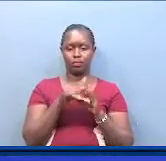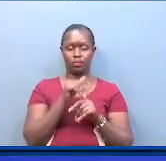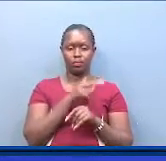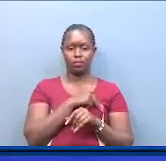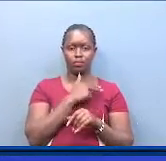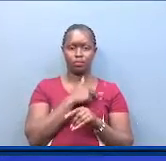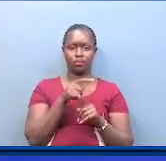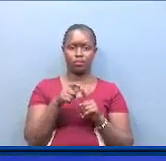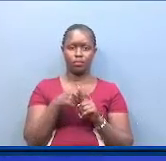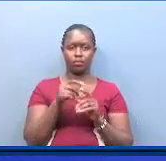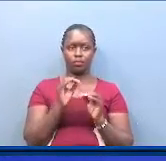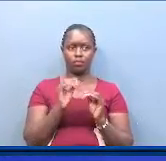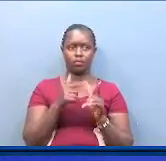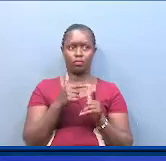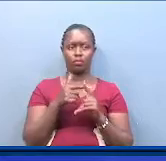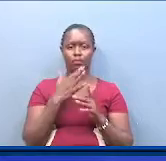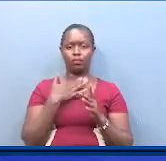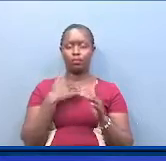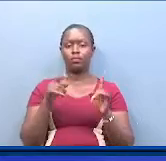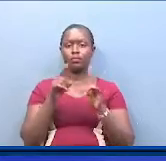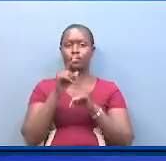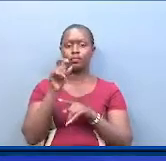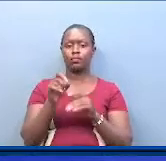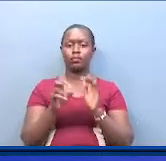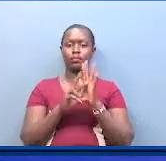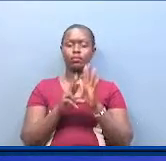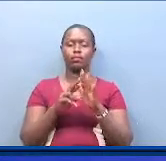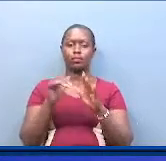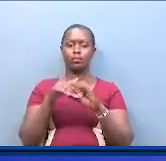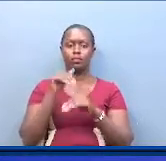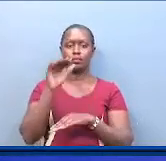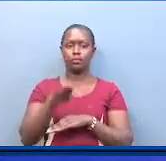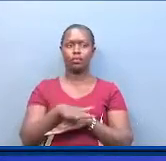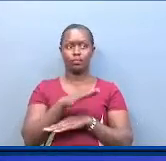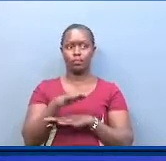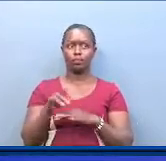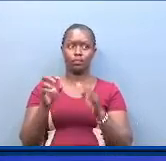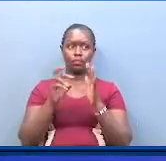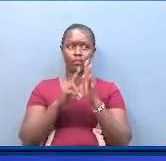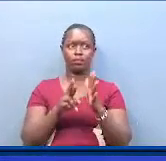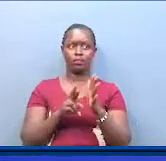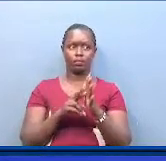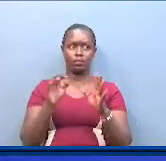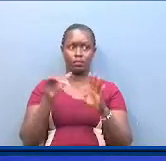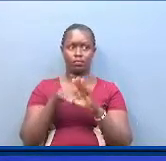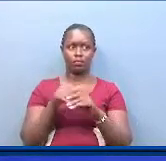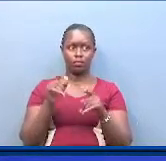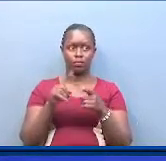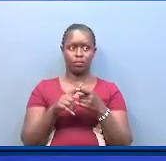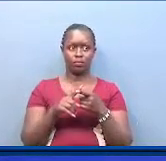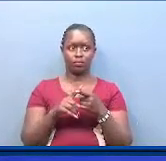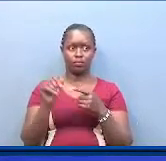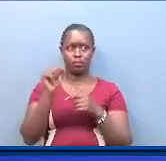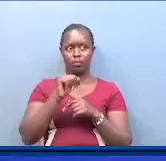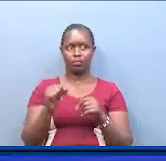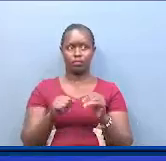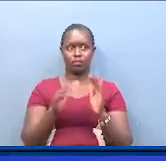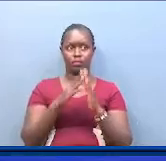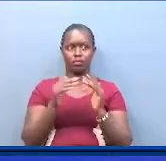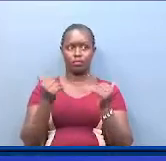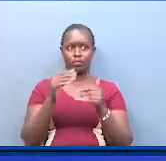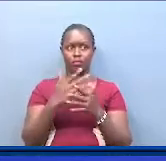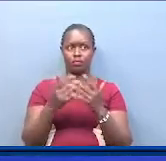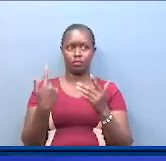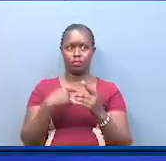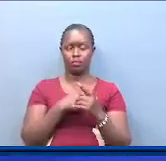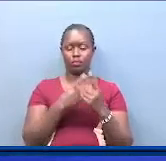being trained, why do you want the same person to actually represent you in parliament, to actually represent you in state house or wherever? So